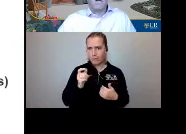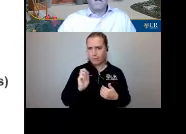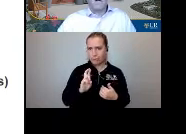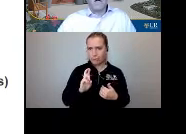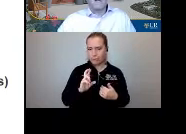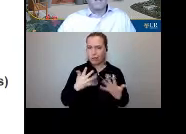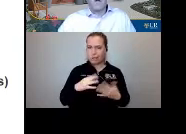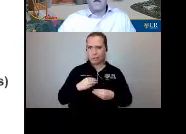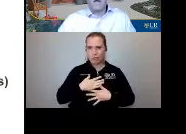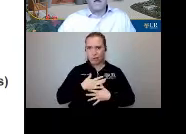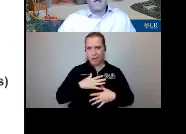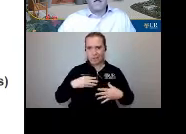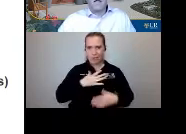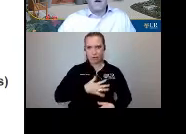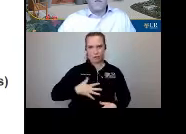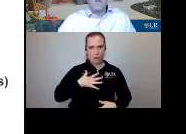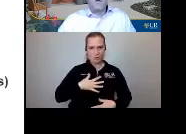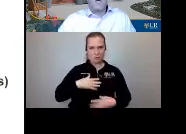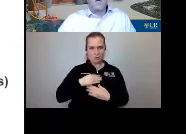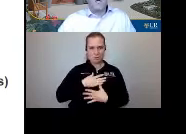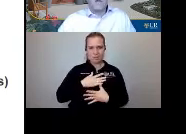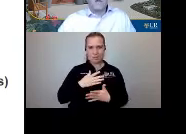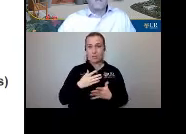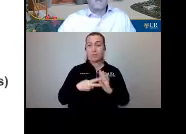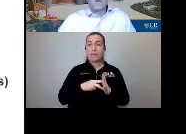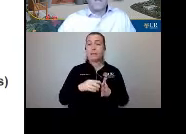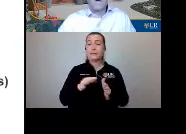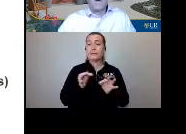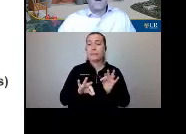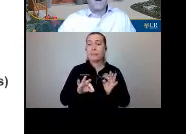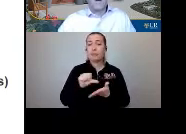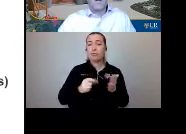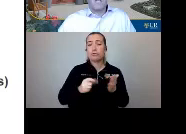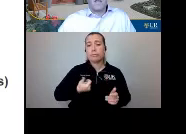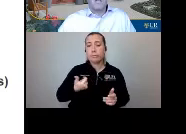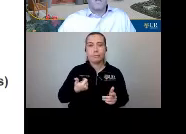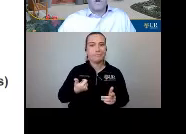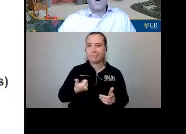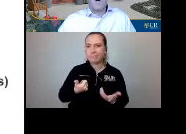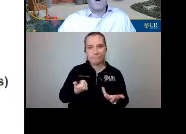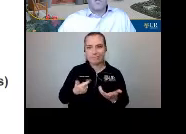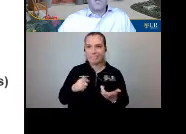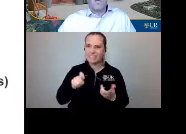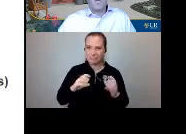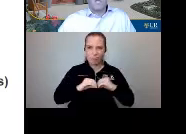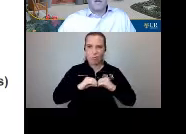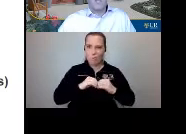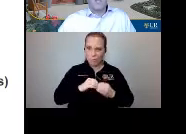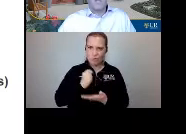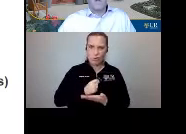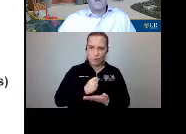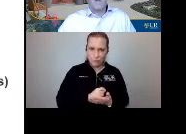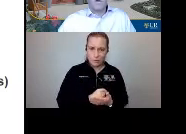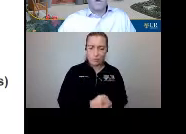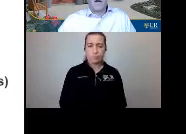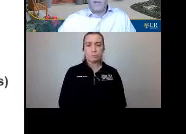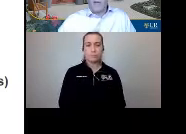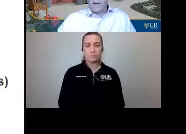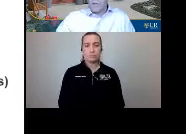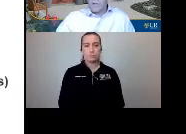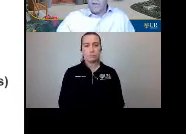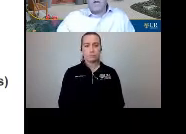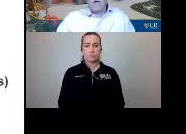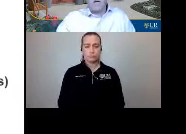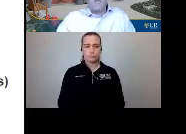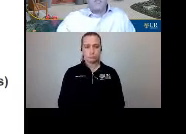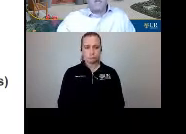contain the cancer. And about 1/4 of cancers are identified at an early stage where surgical resection is a very viable